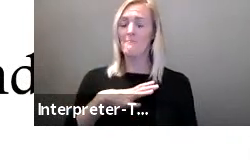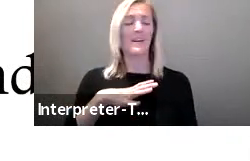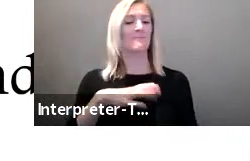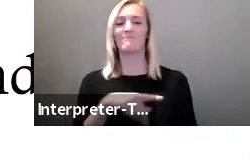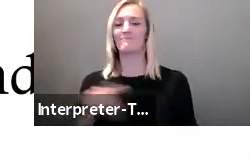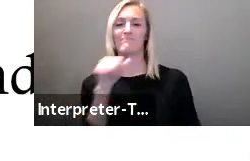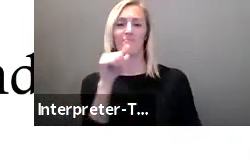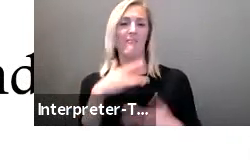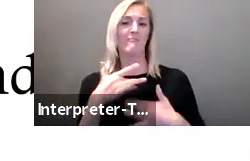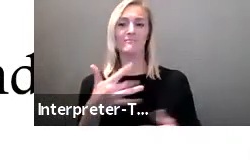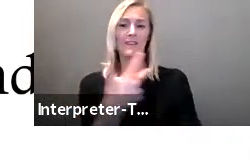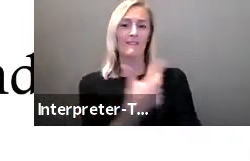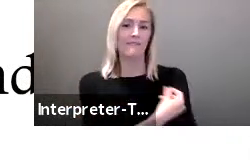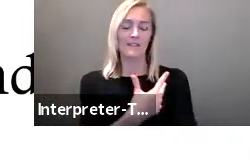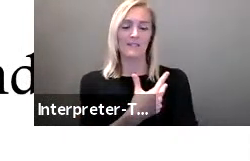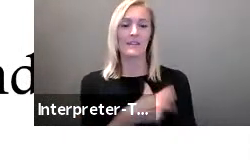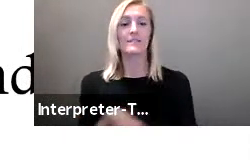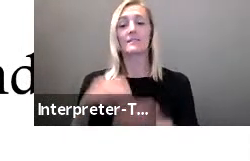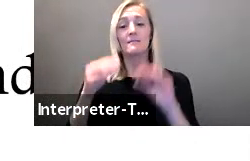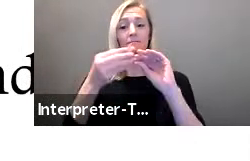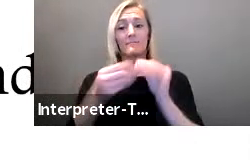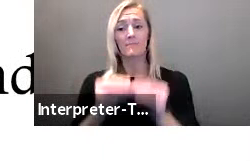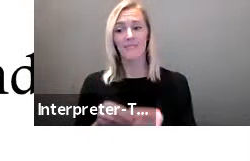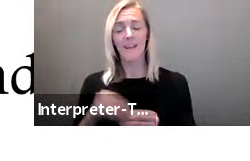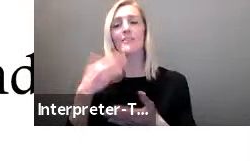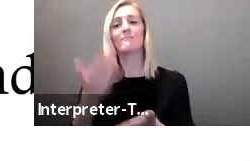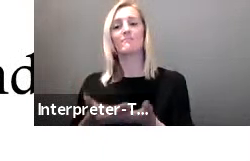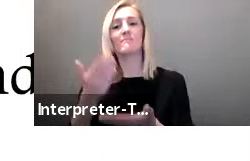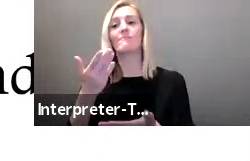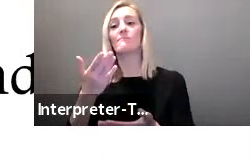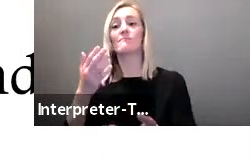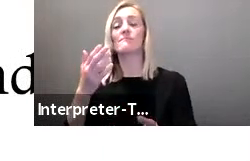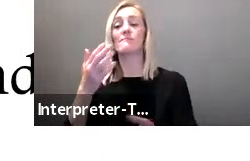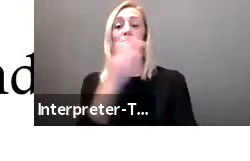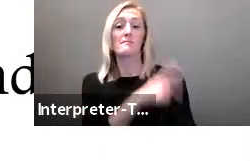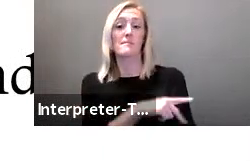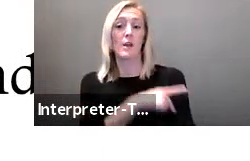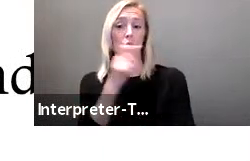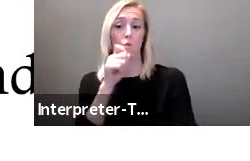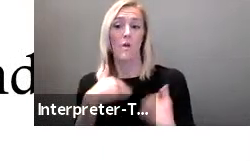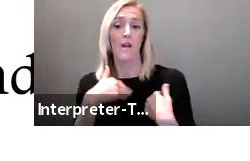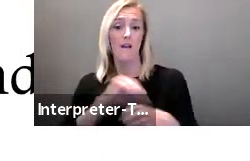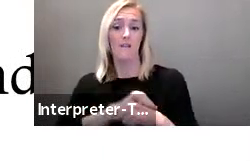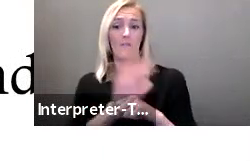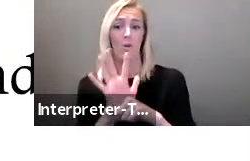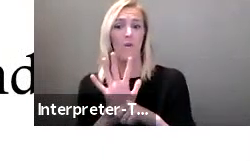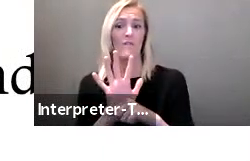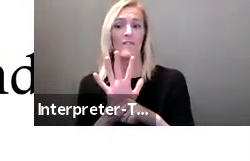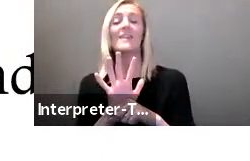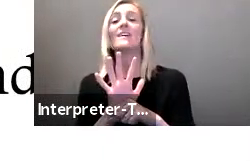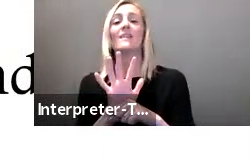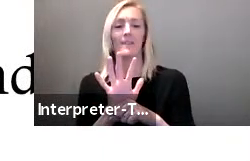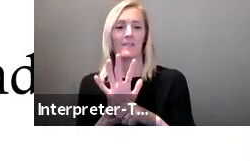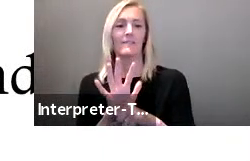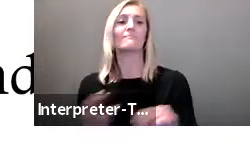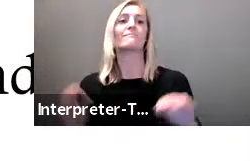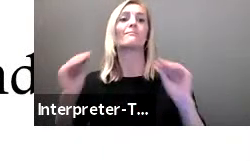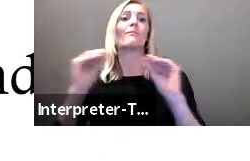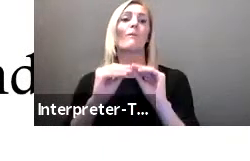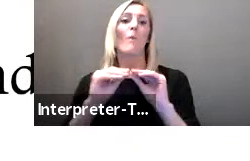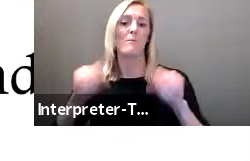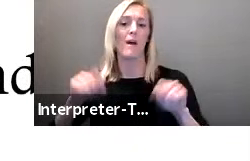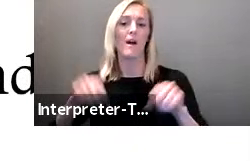And what we saw in the data is that infected patients were 40% more likely to deliver prematurely and were admitted to